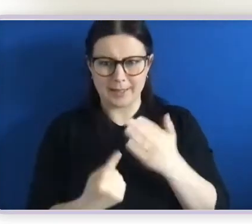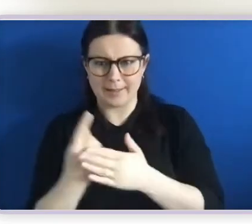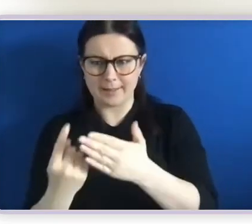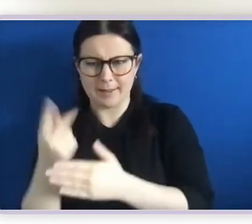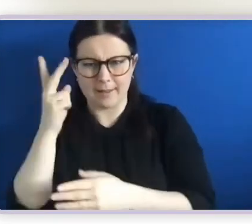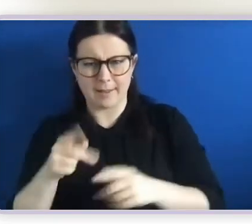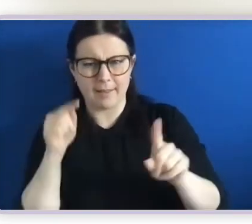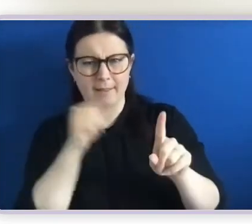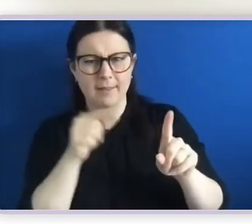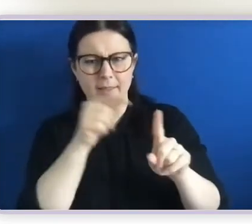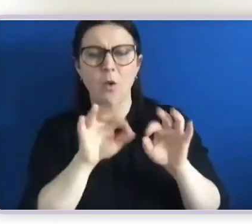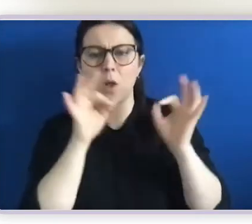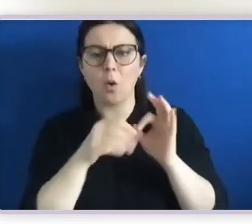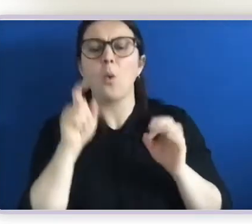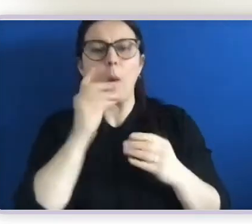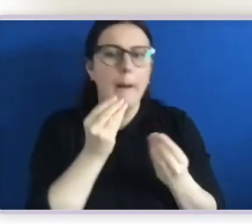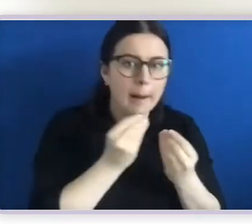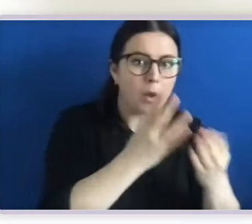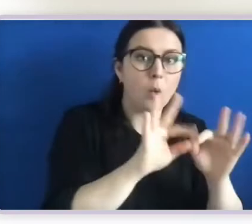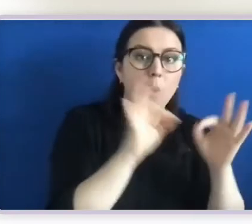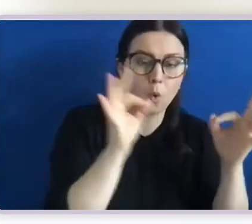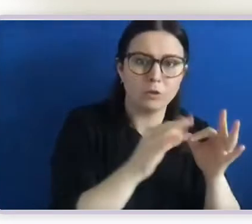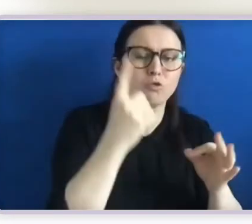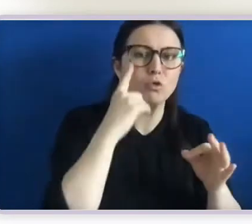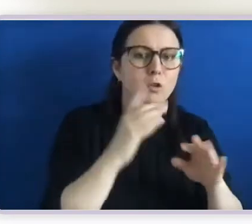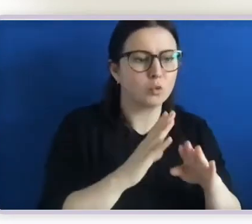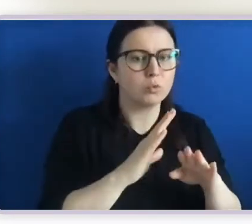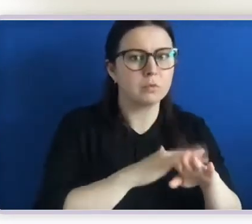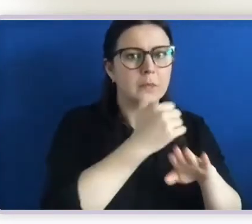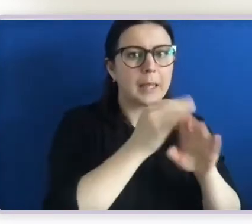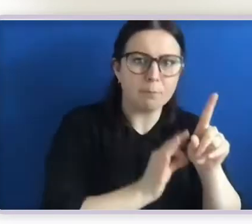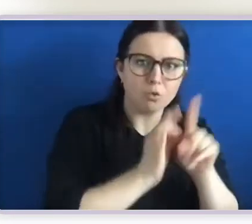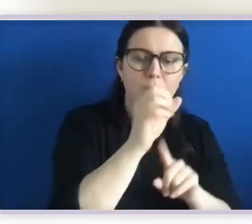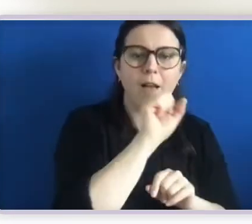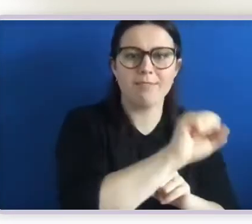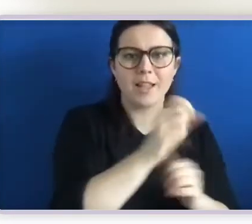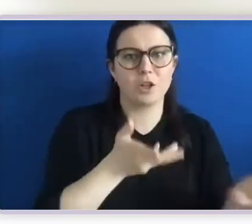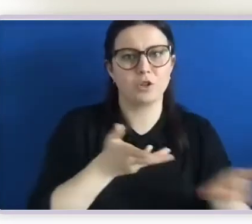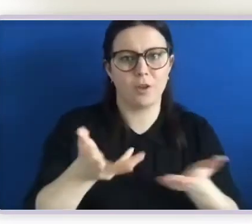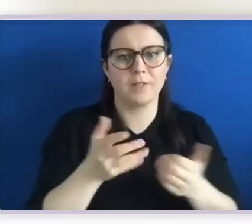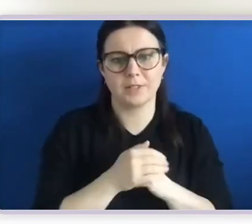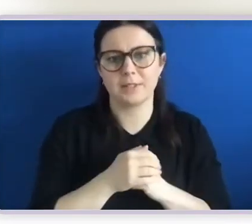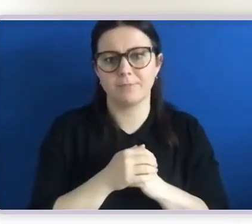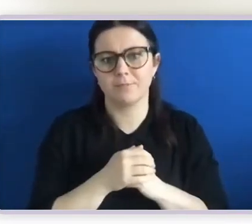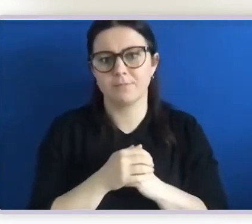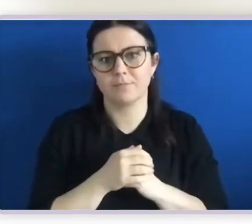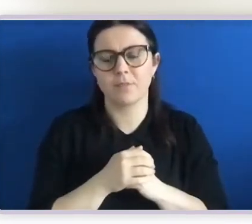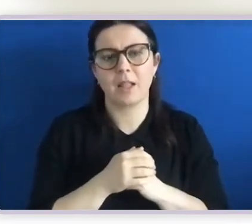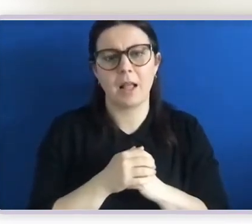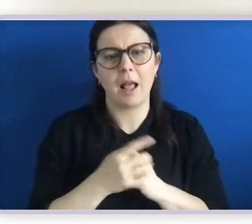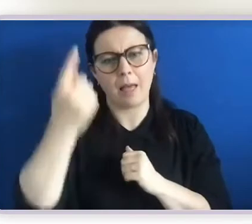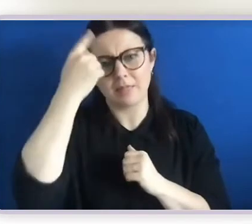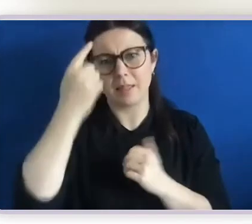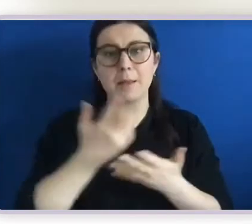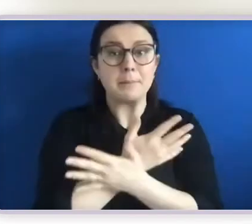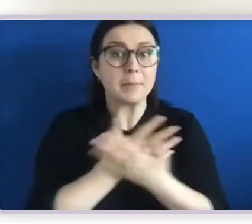try and improve the overall service sector in different ways. And I think many organisations, I